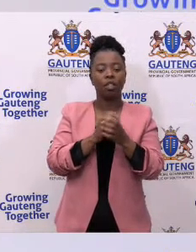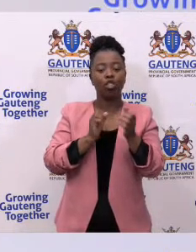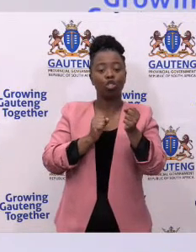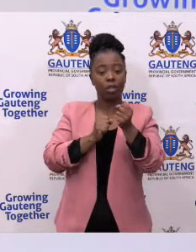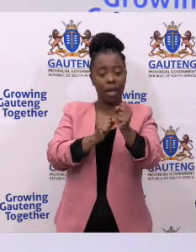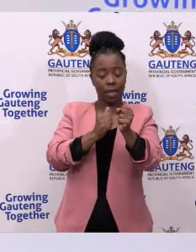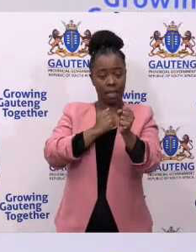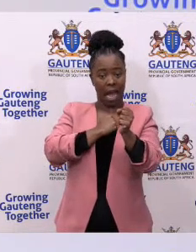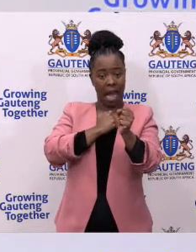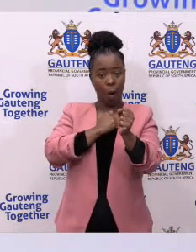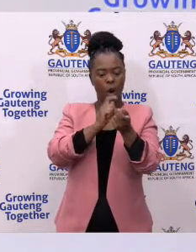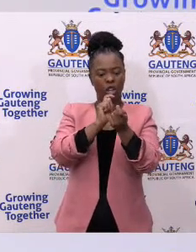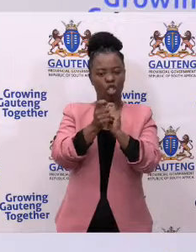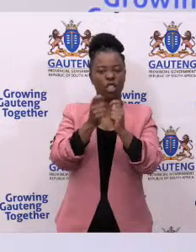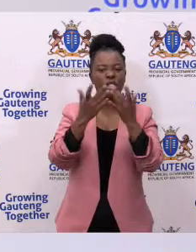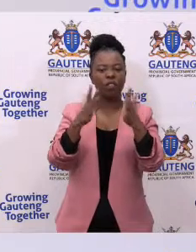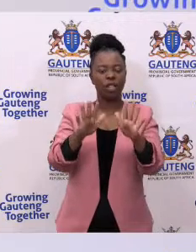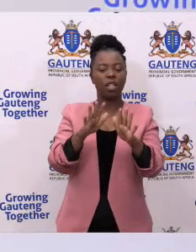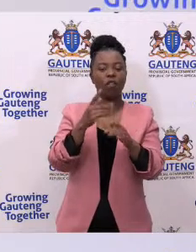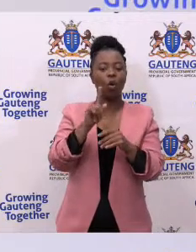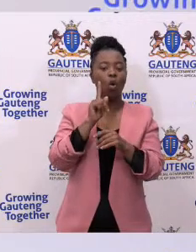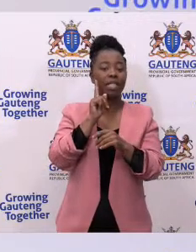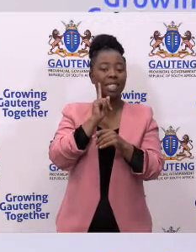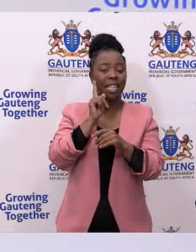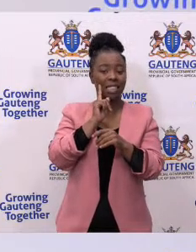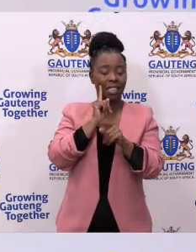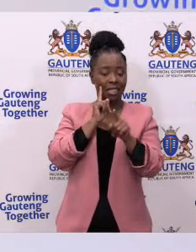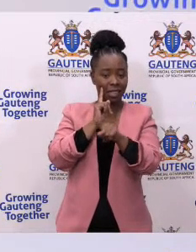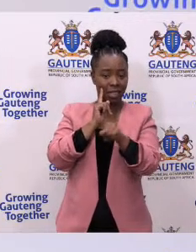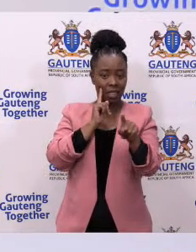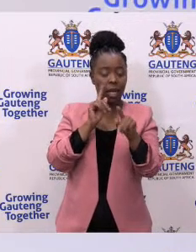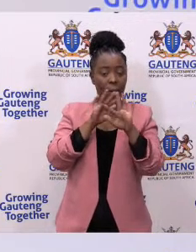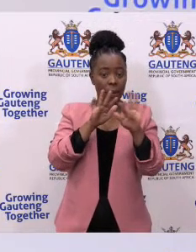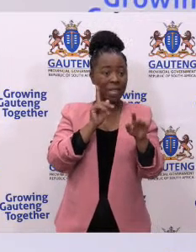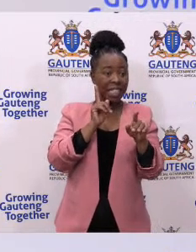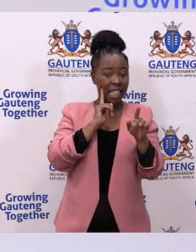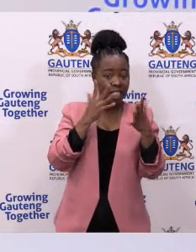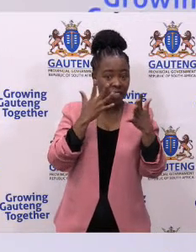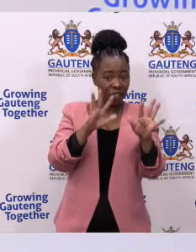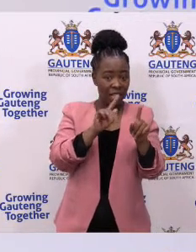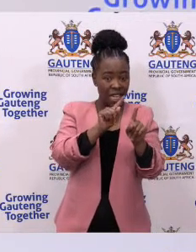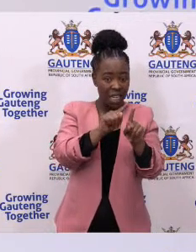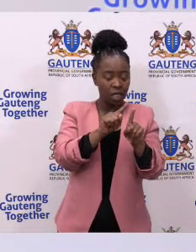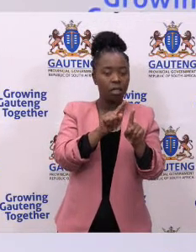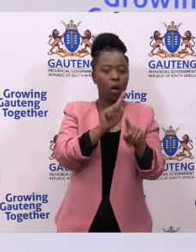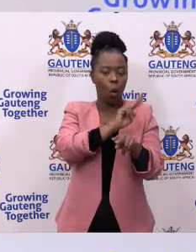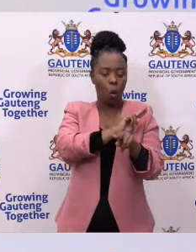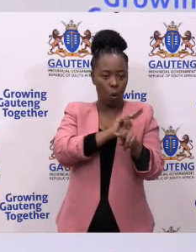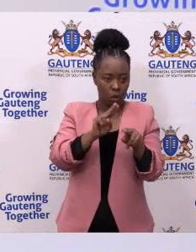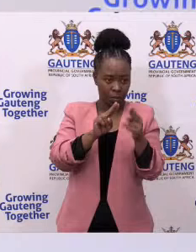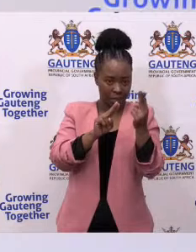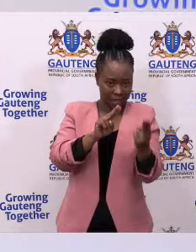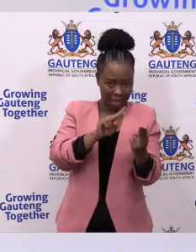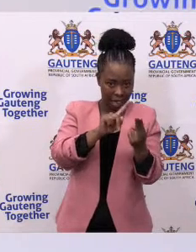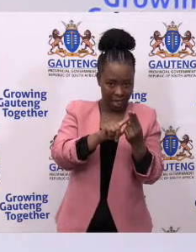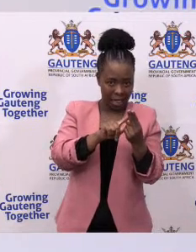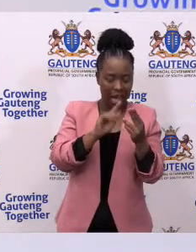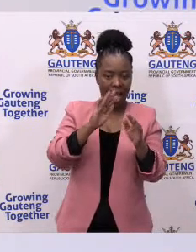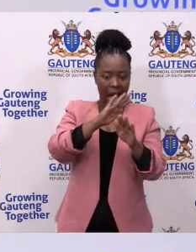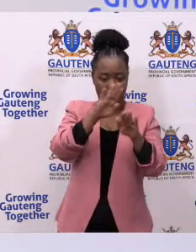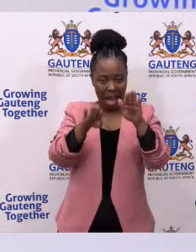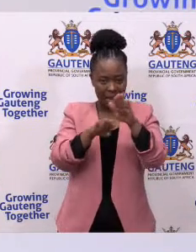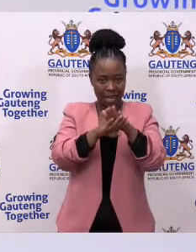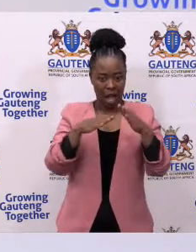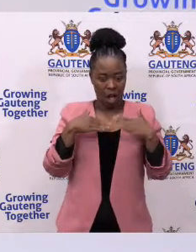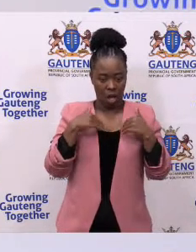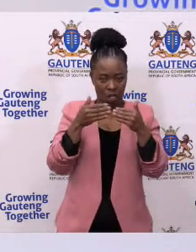strategy in terms of testing. Those who are tested now, in essence, are those who are in hospital and our healthcare